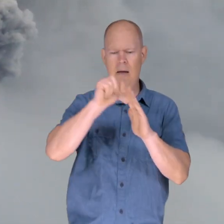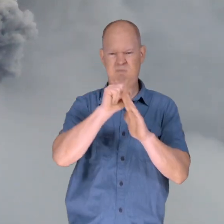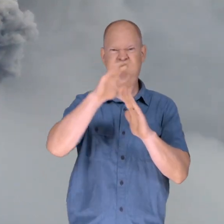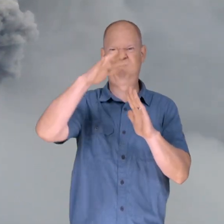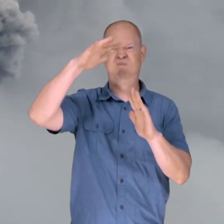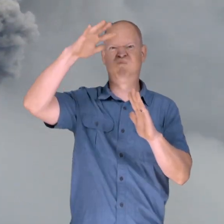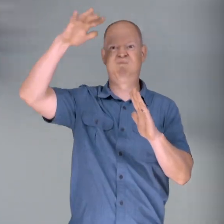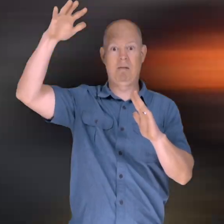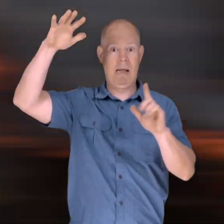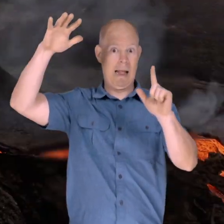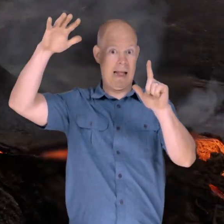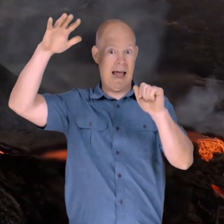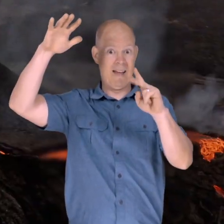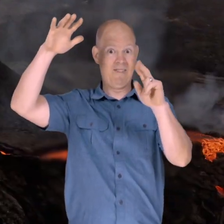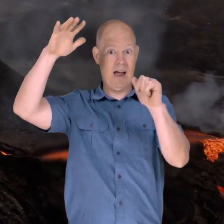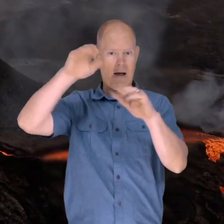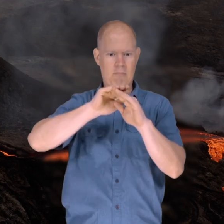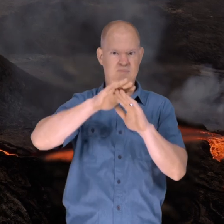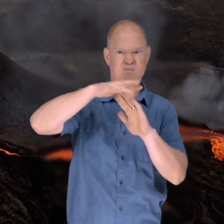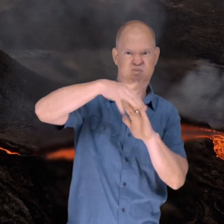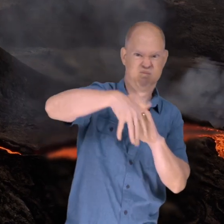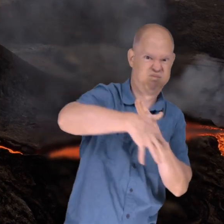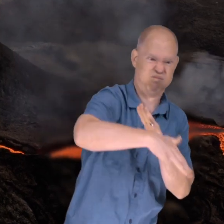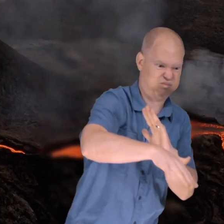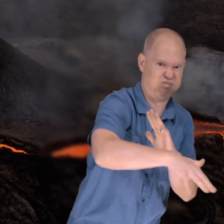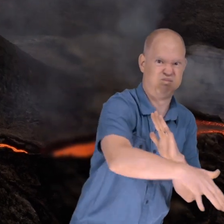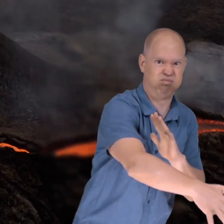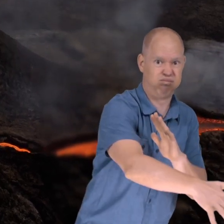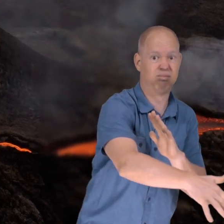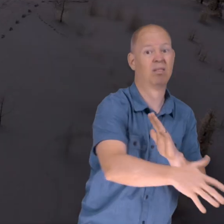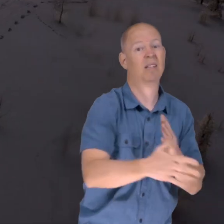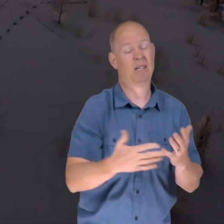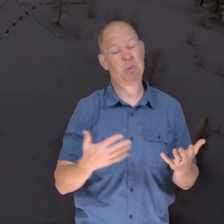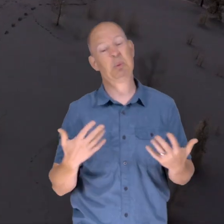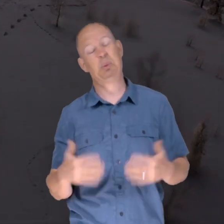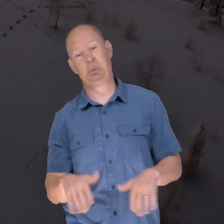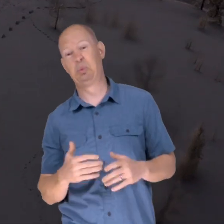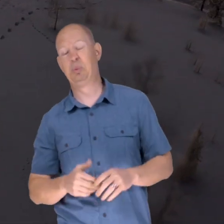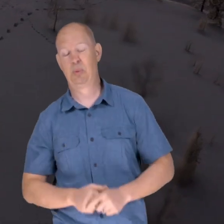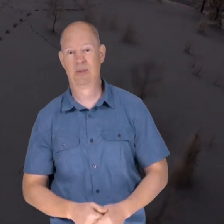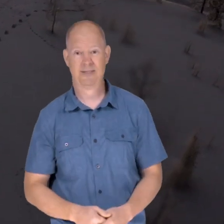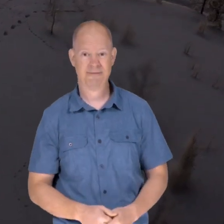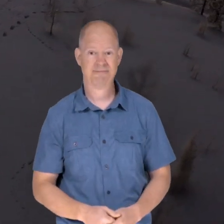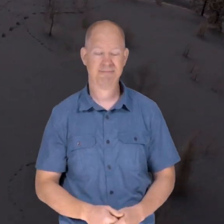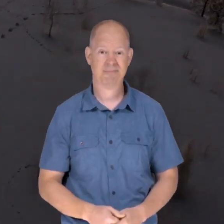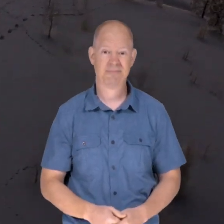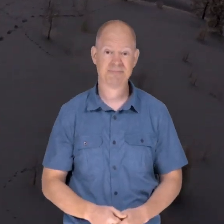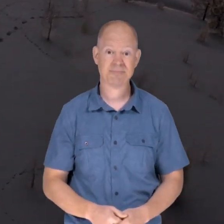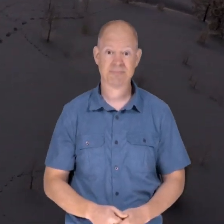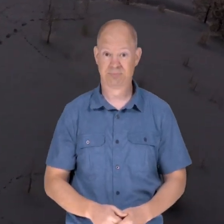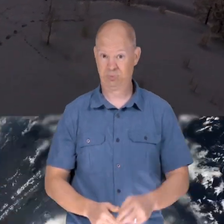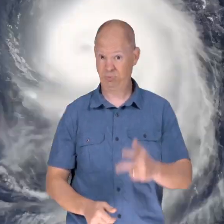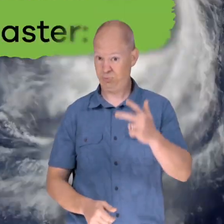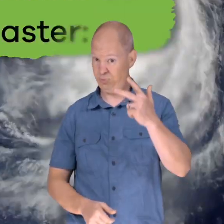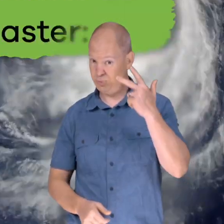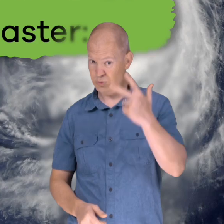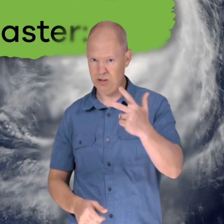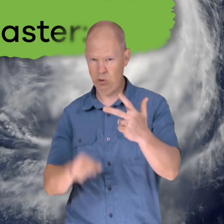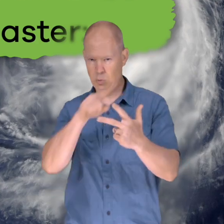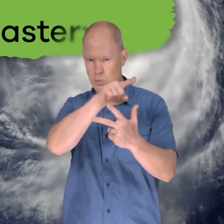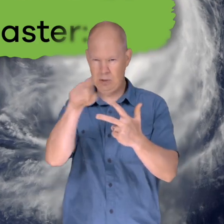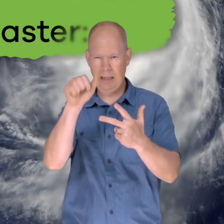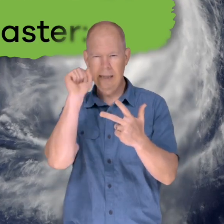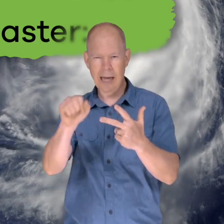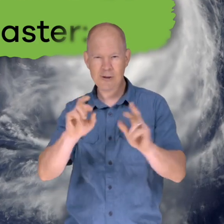clouds into the air and lava onto the ground. Talk about going with the flow! Three